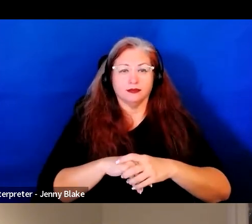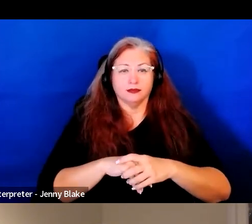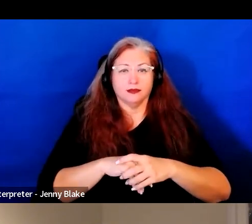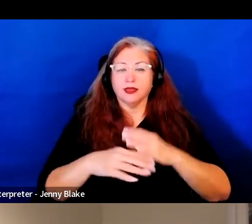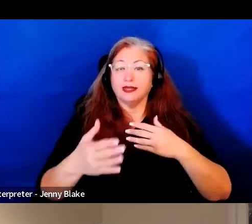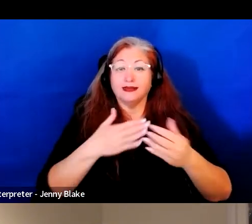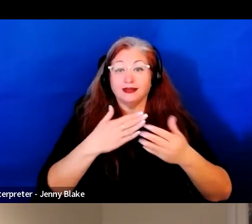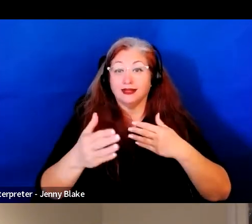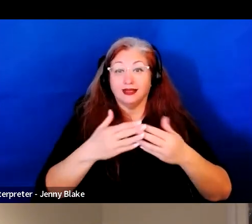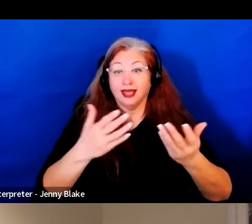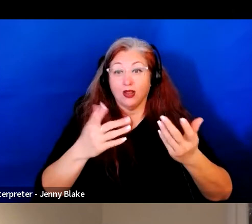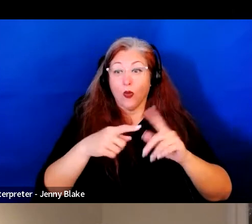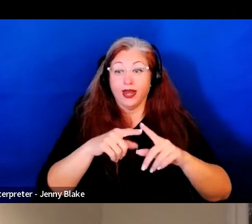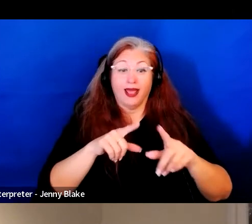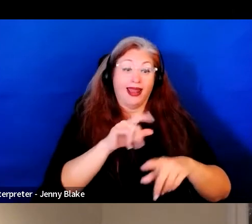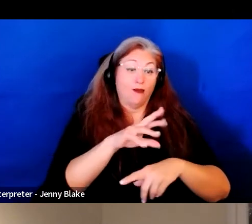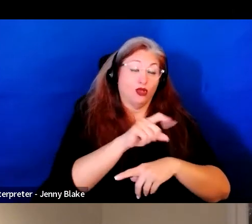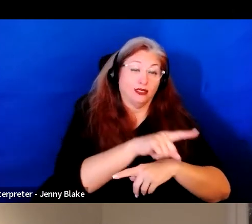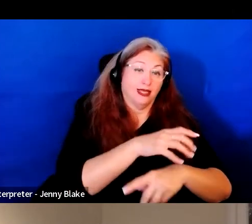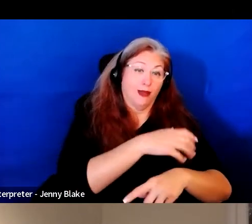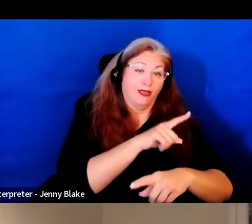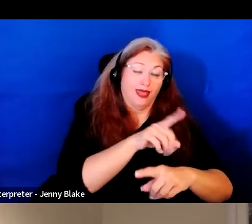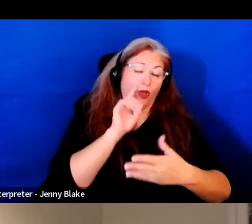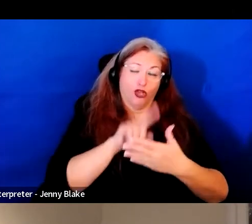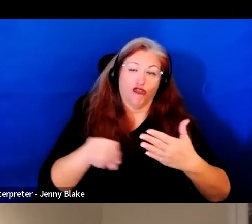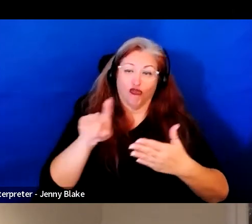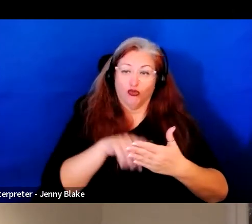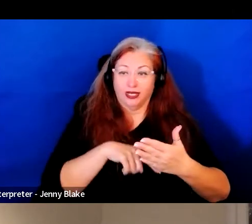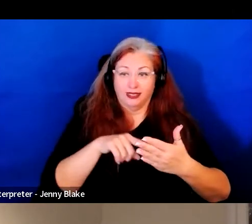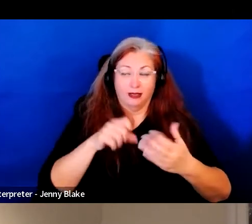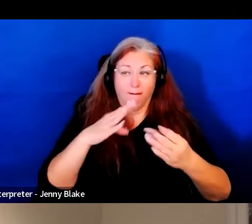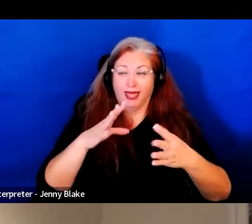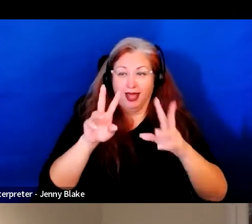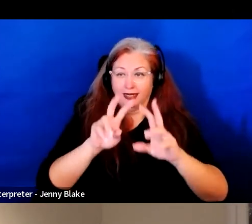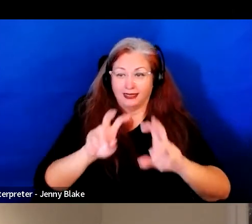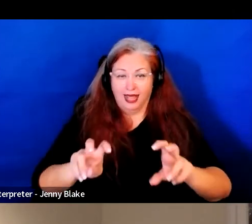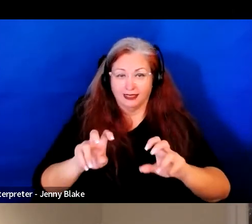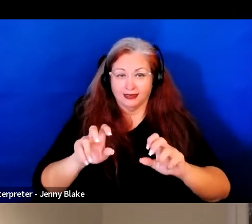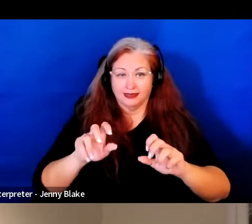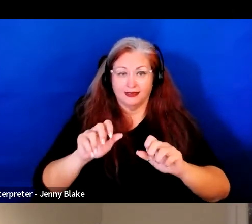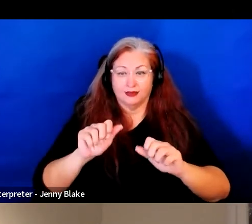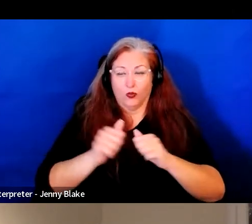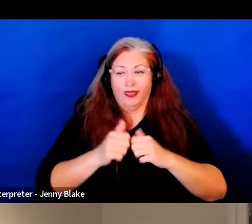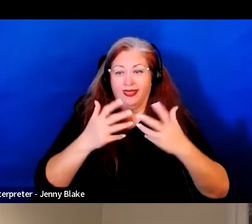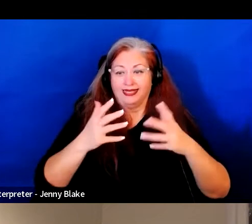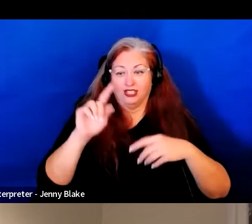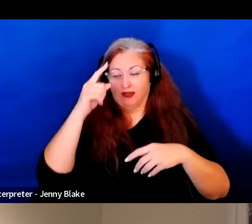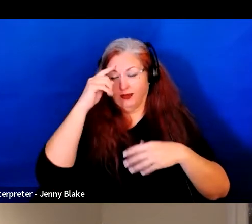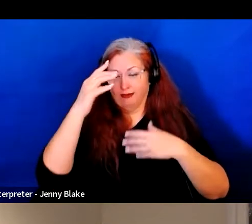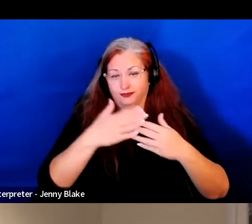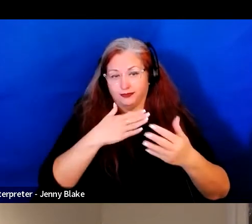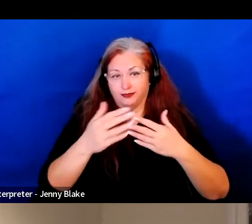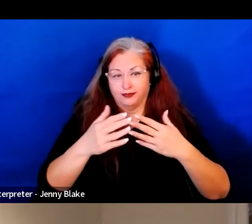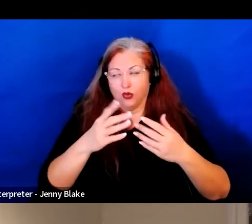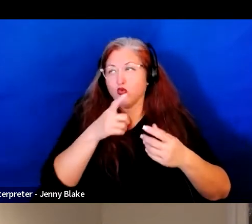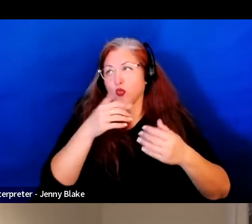regardless of the fact that when the liberals are in power, there are critical, there are quite a lot of analysis about that, the existing government anyway, the government in